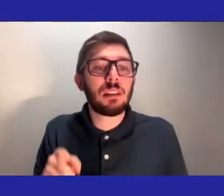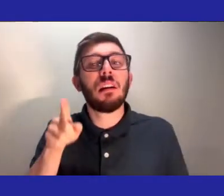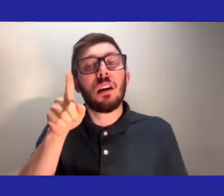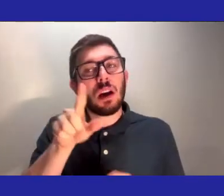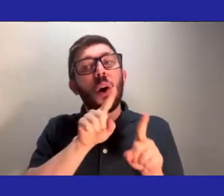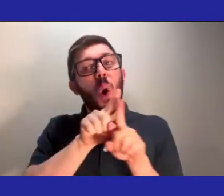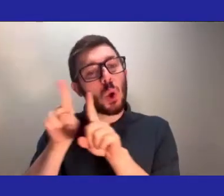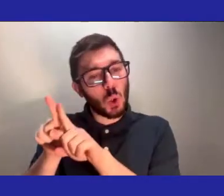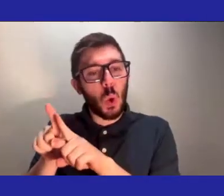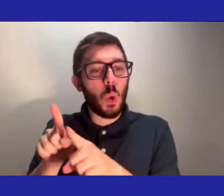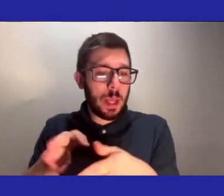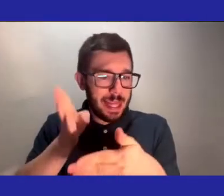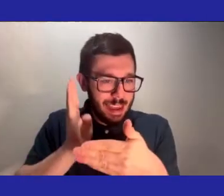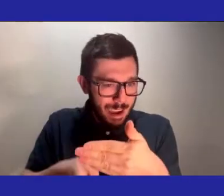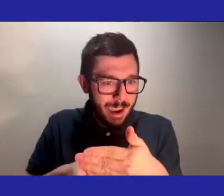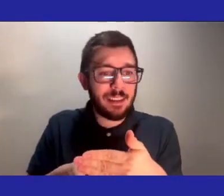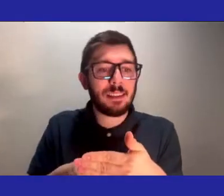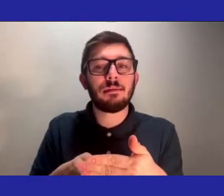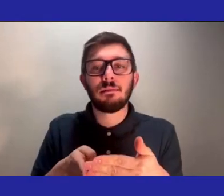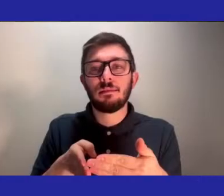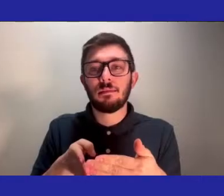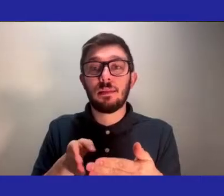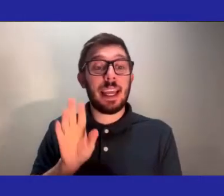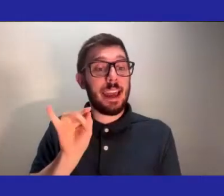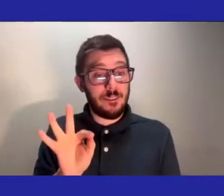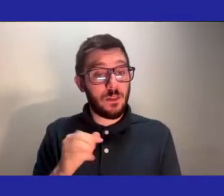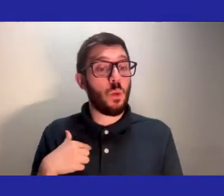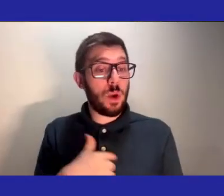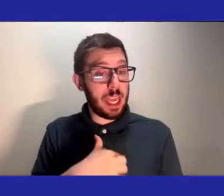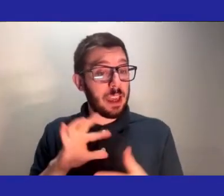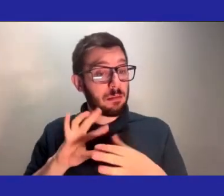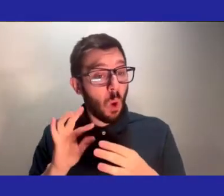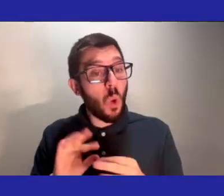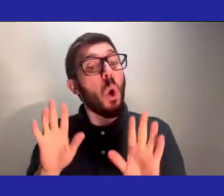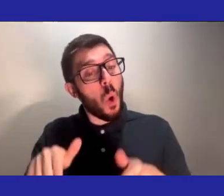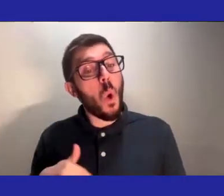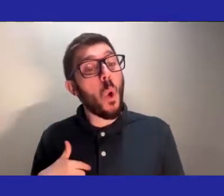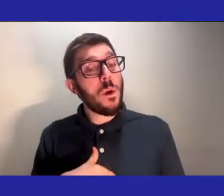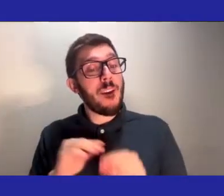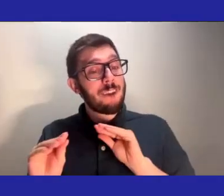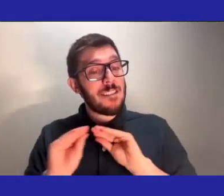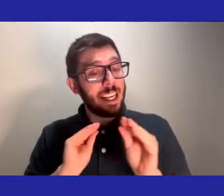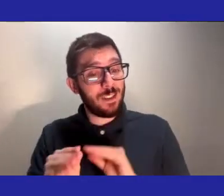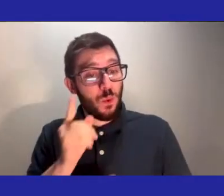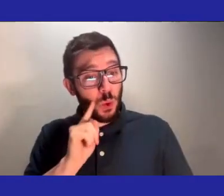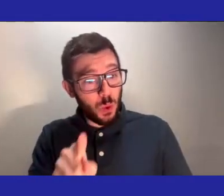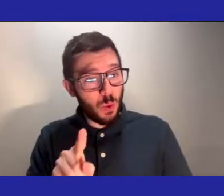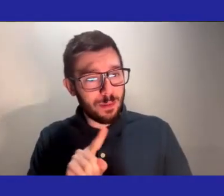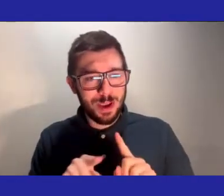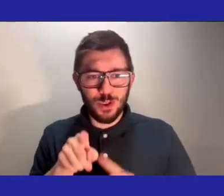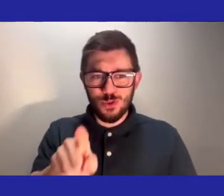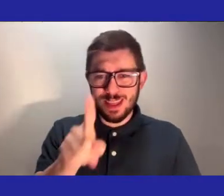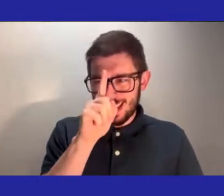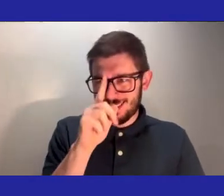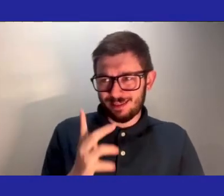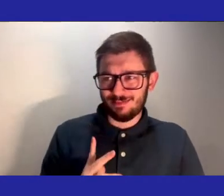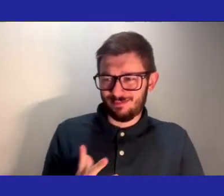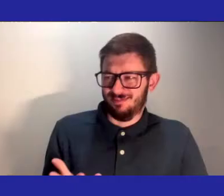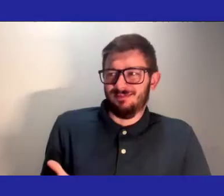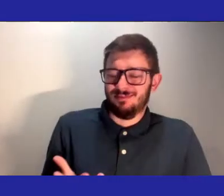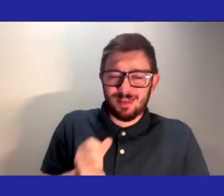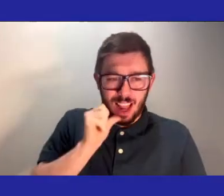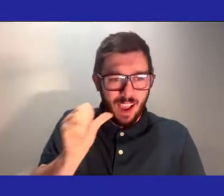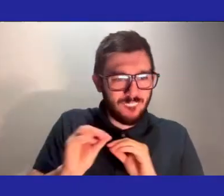end, if we say we fixed it for you and you might not think that it's fixed, everybody gets